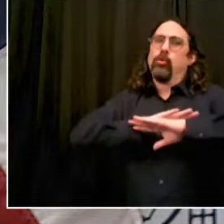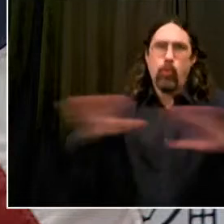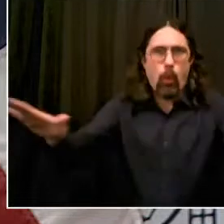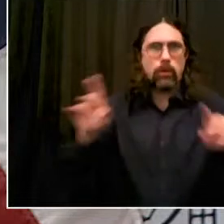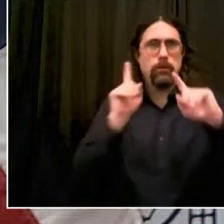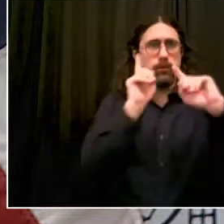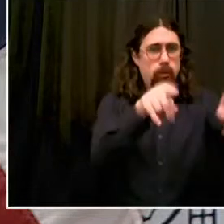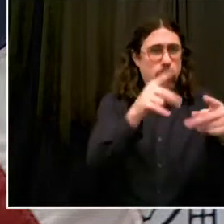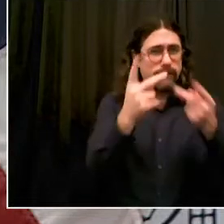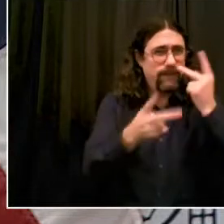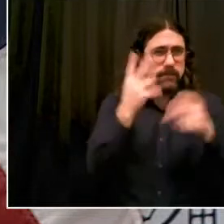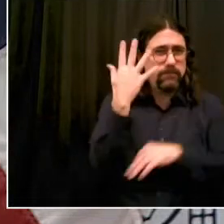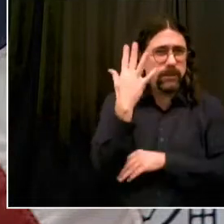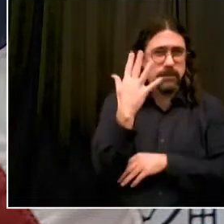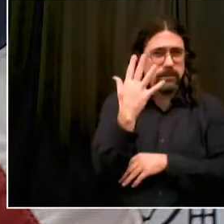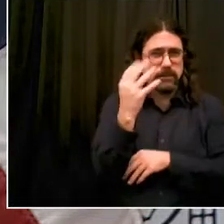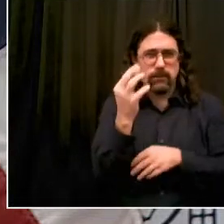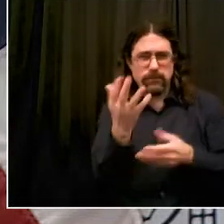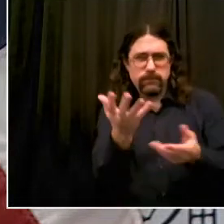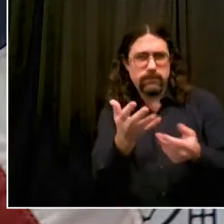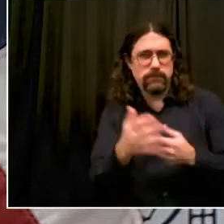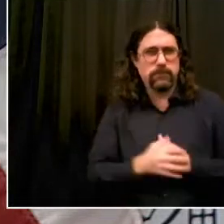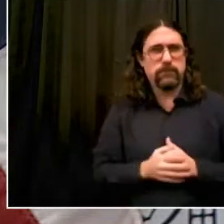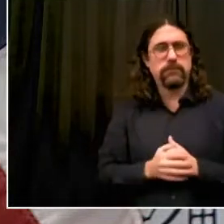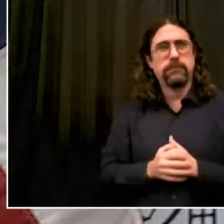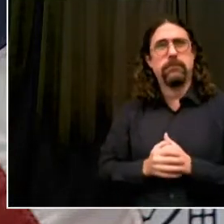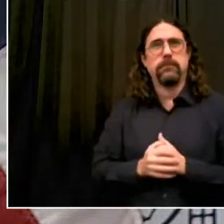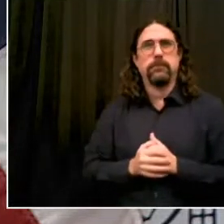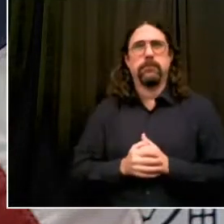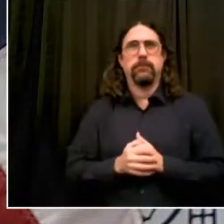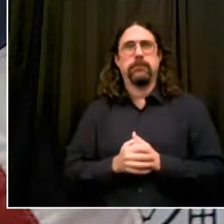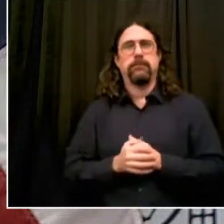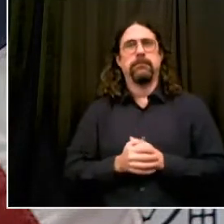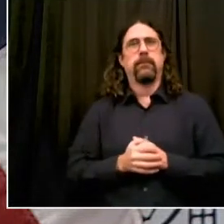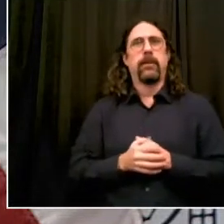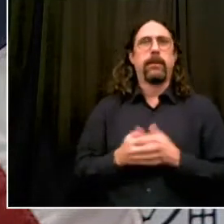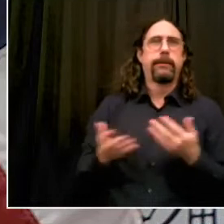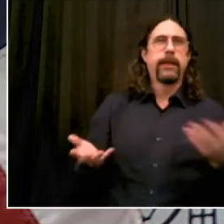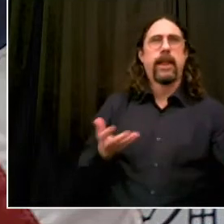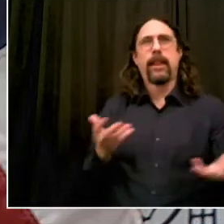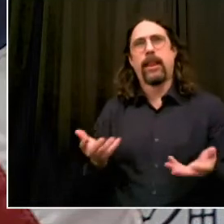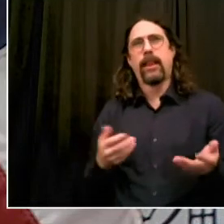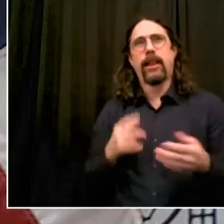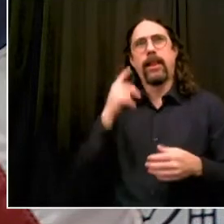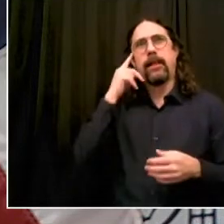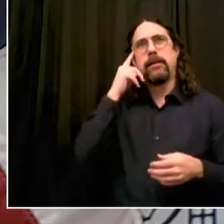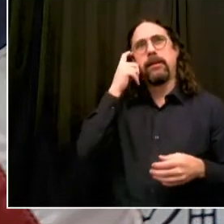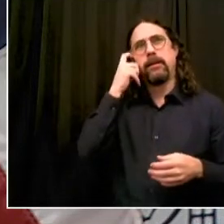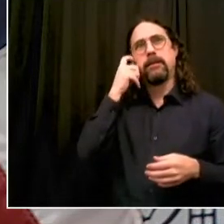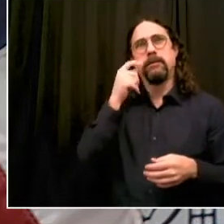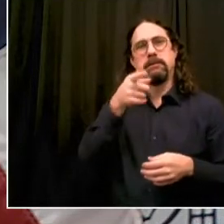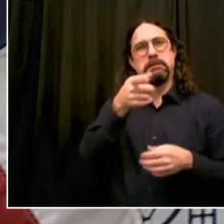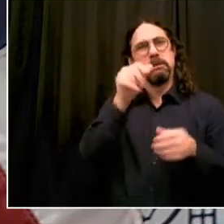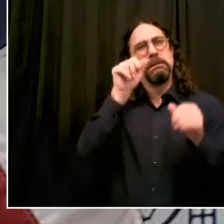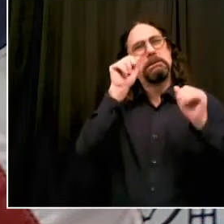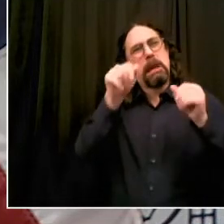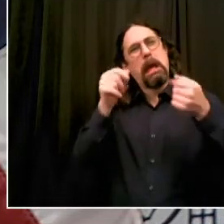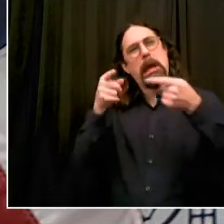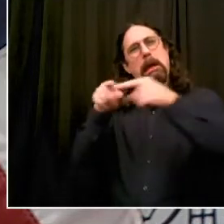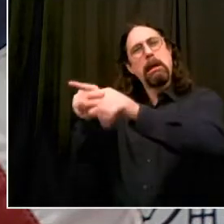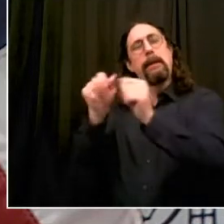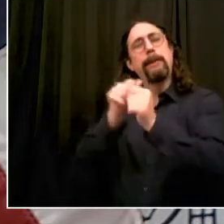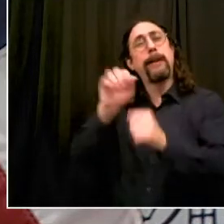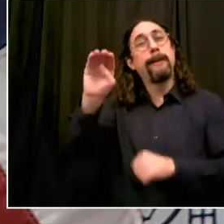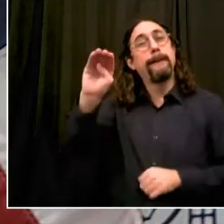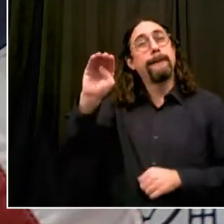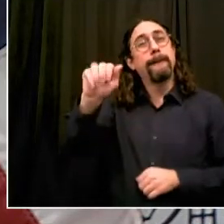which came off very successfully. The message I put out, Macy's put out, is this is not a spectator event like it's been in the